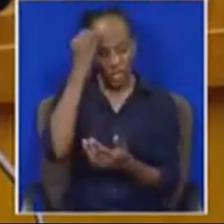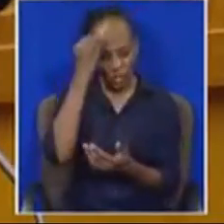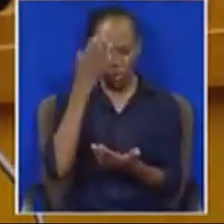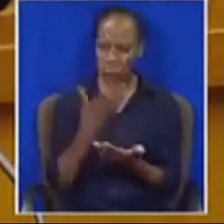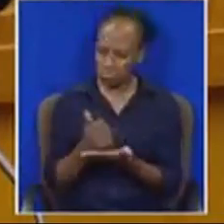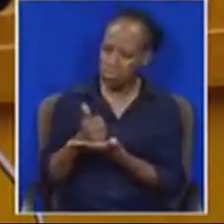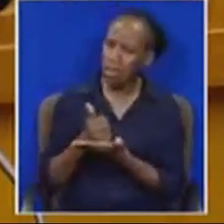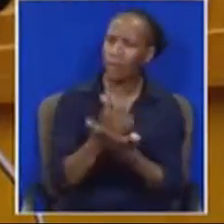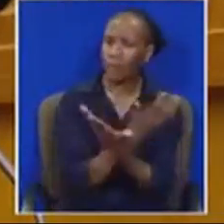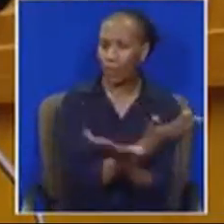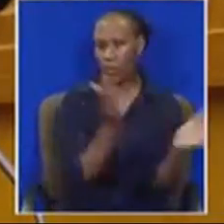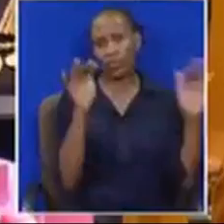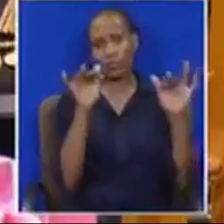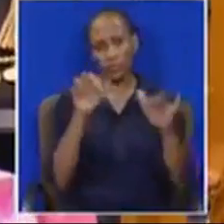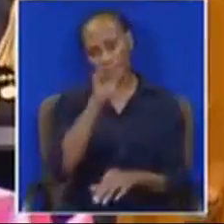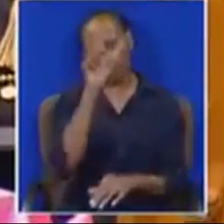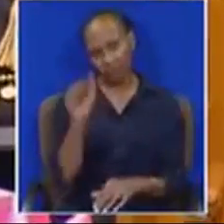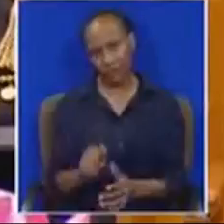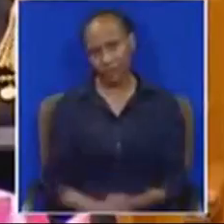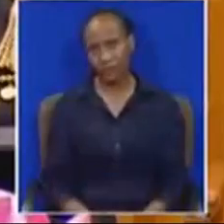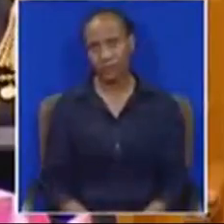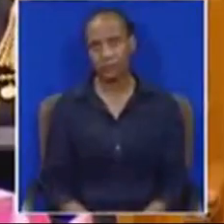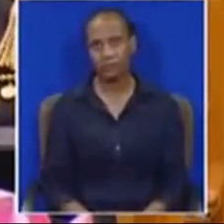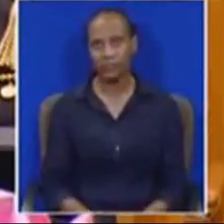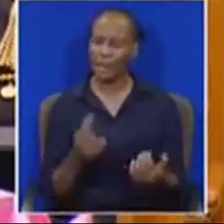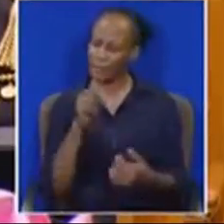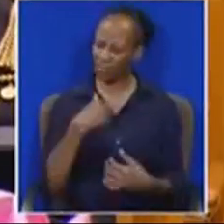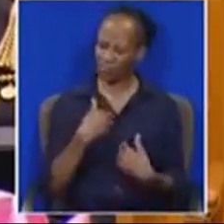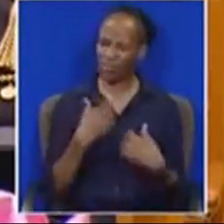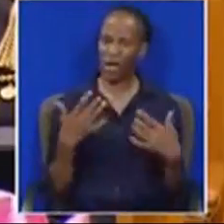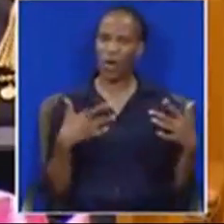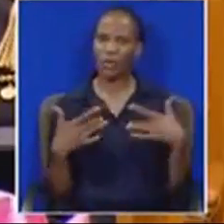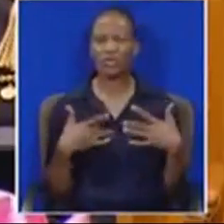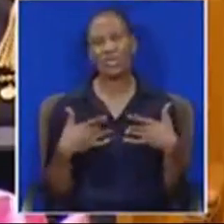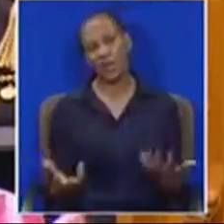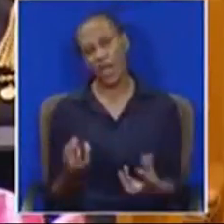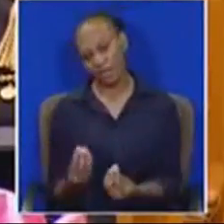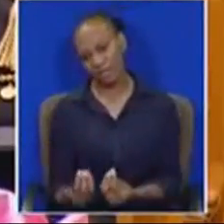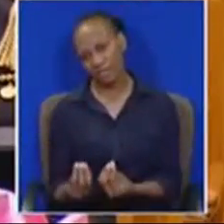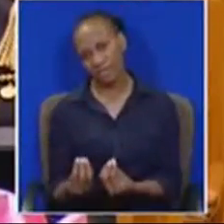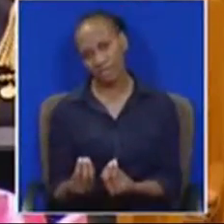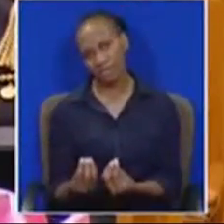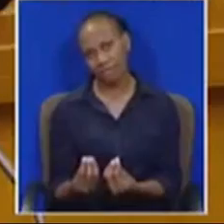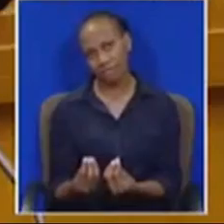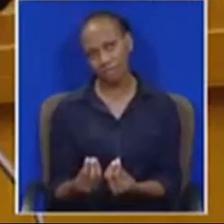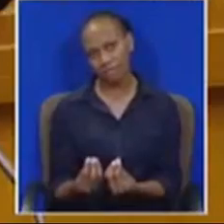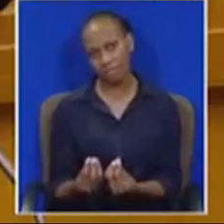South Africans. We are extremely concerned about the rising